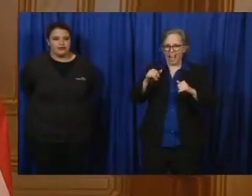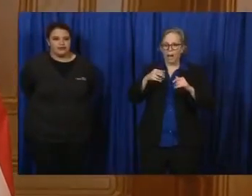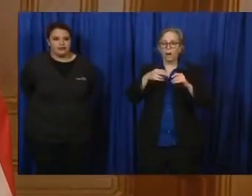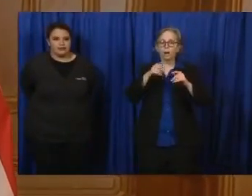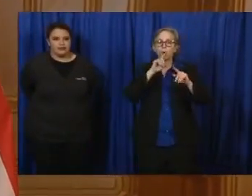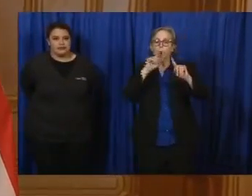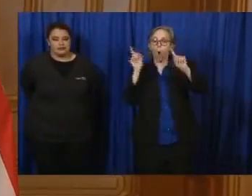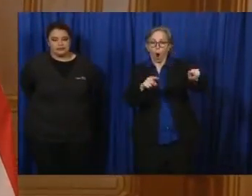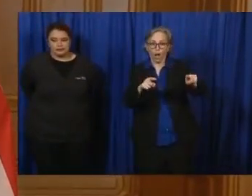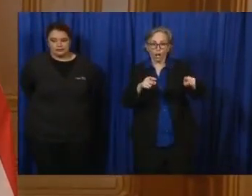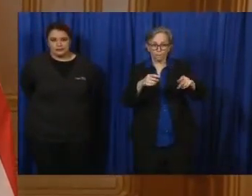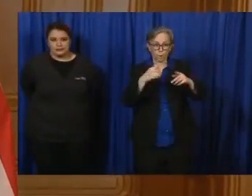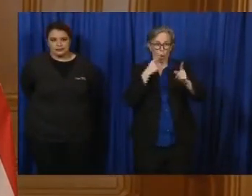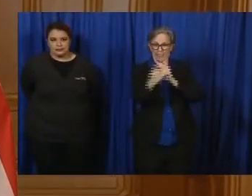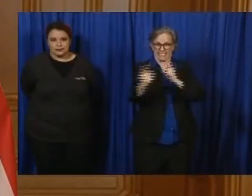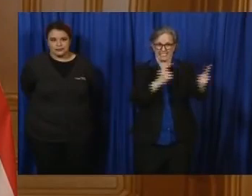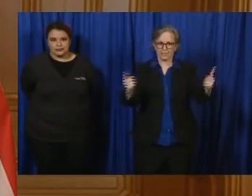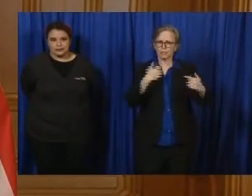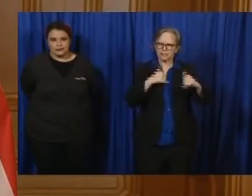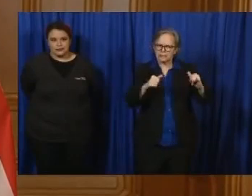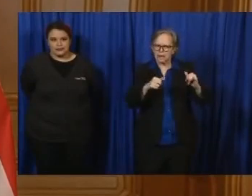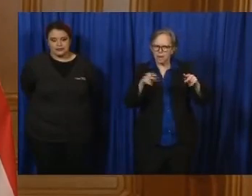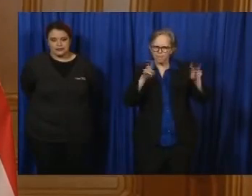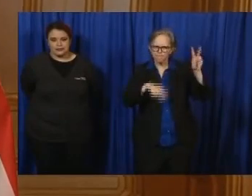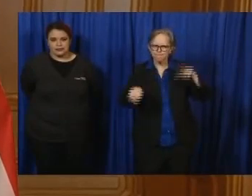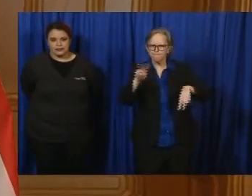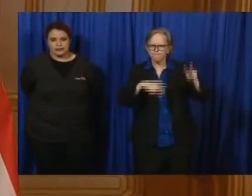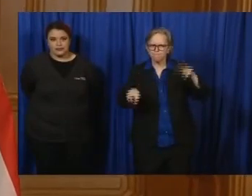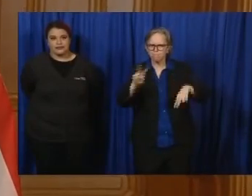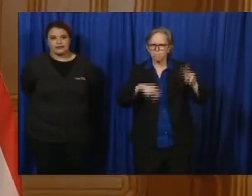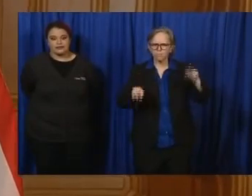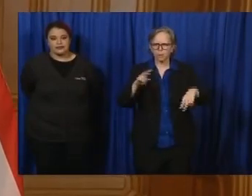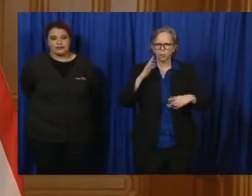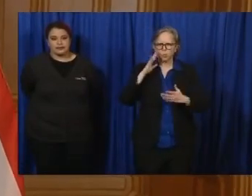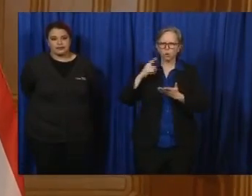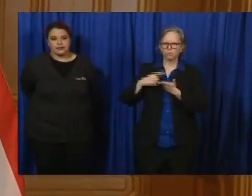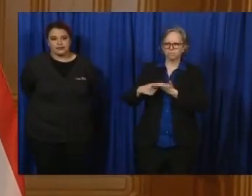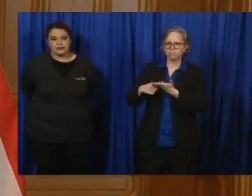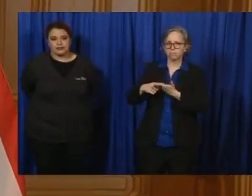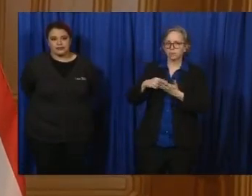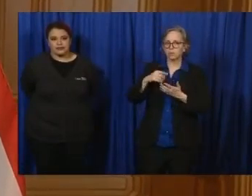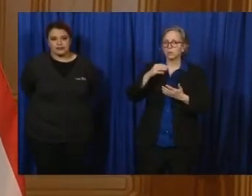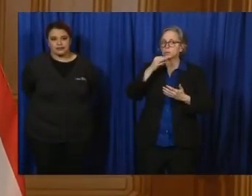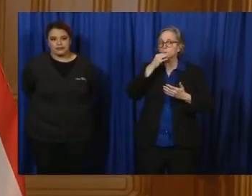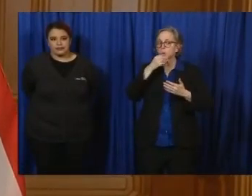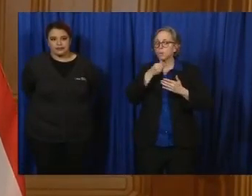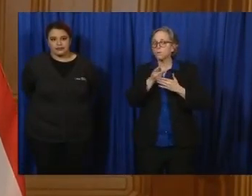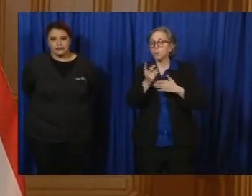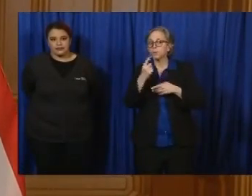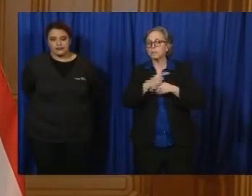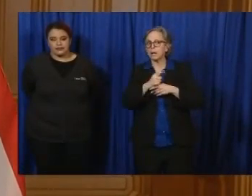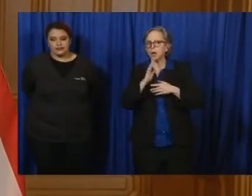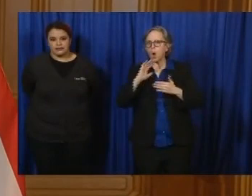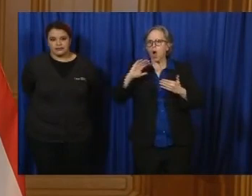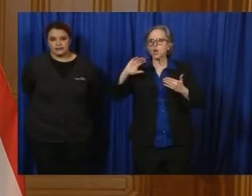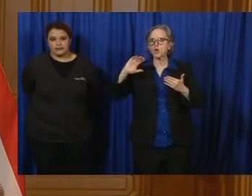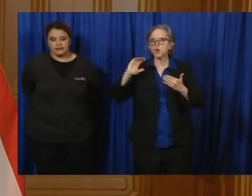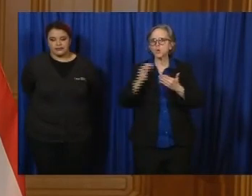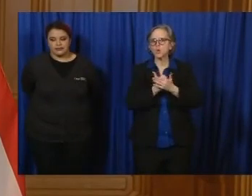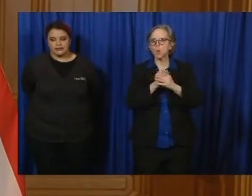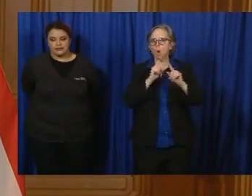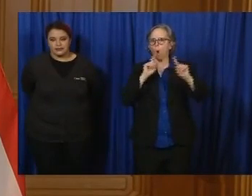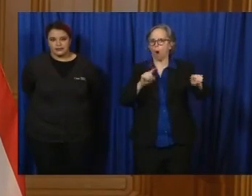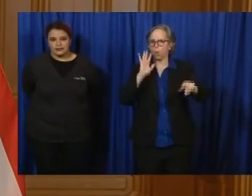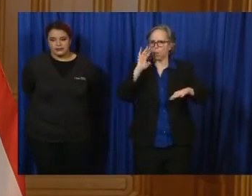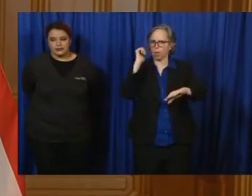process of doing that right now. We will have a new order in the next several days. So what goes into that order, we're